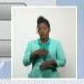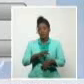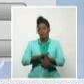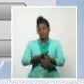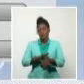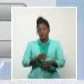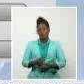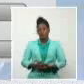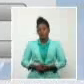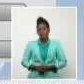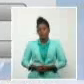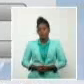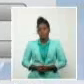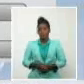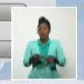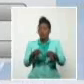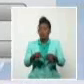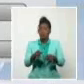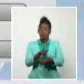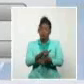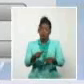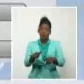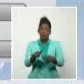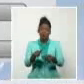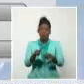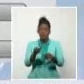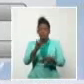As a result of the analysis of these